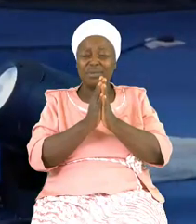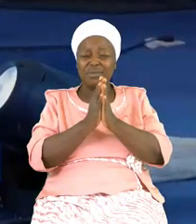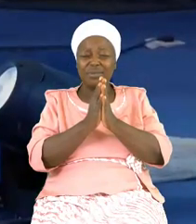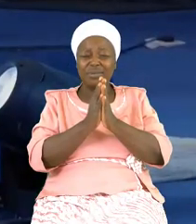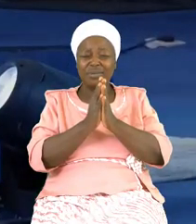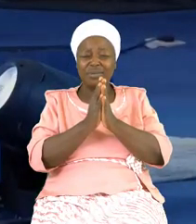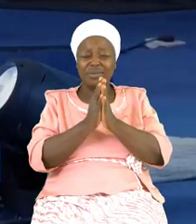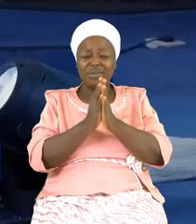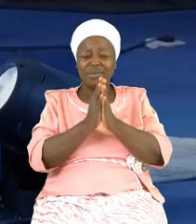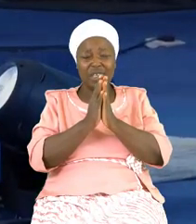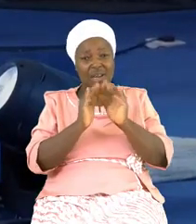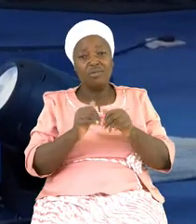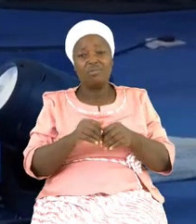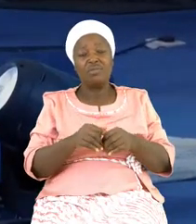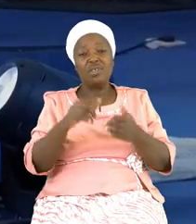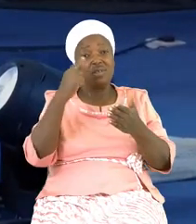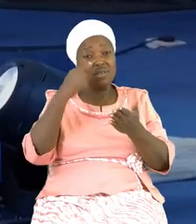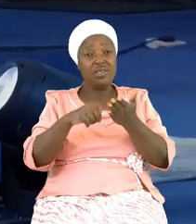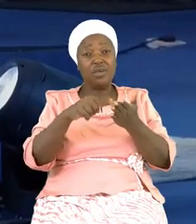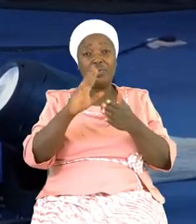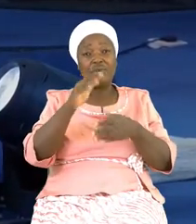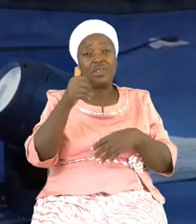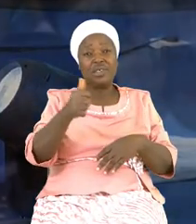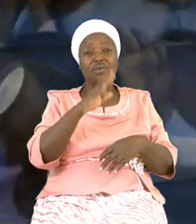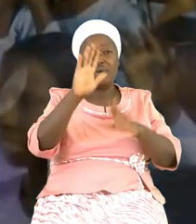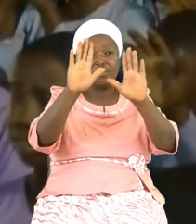Take up yourself. Your miracle is